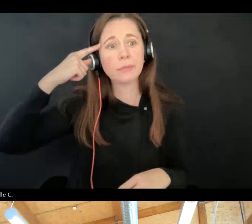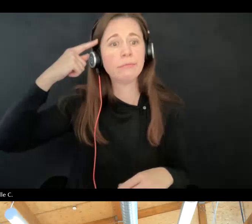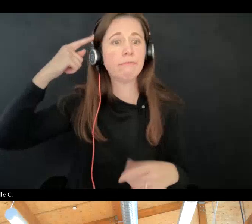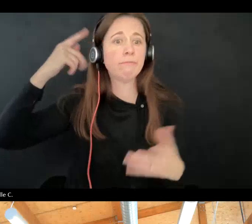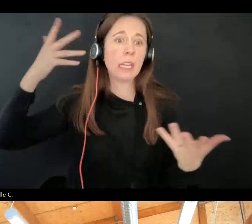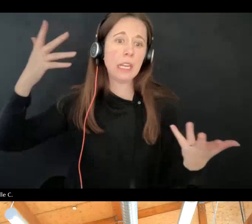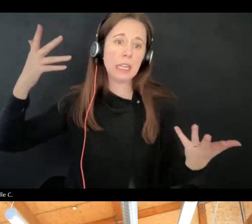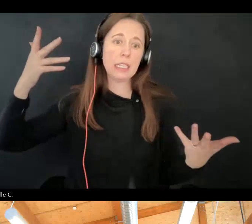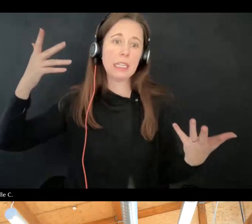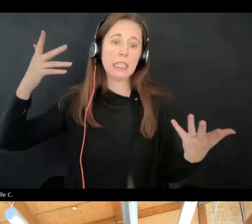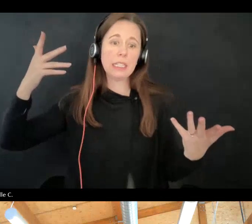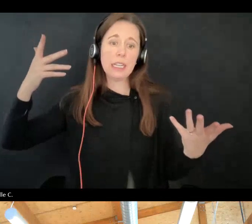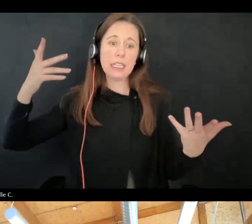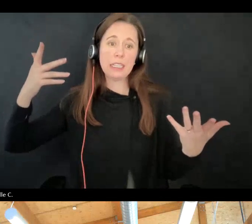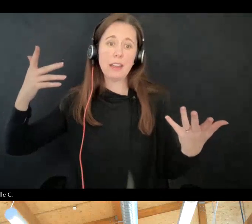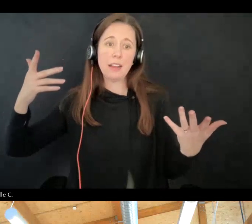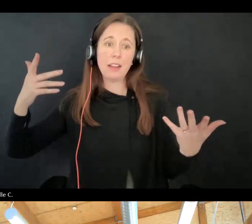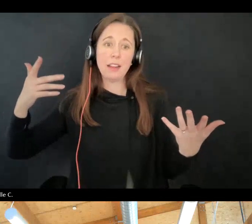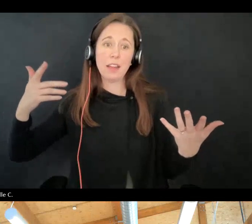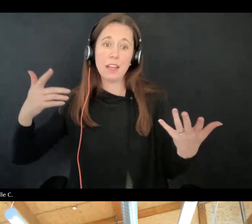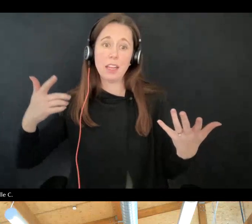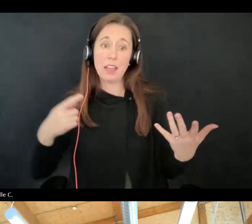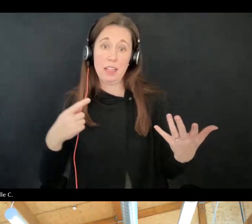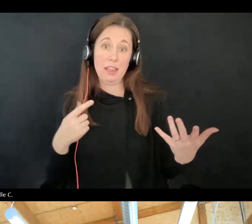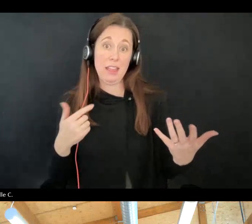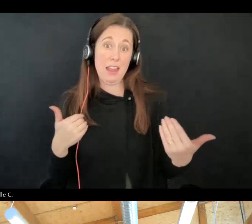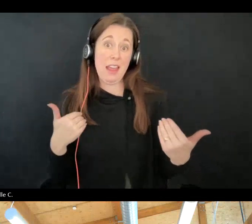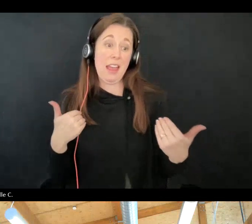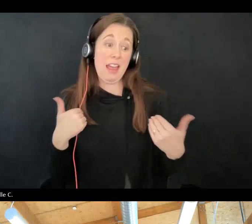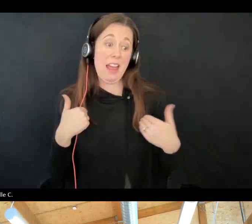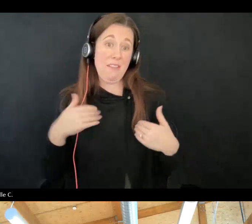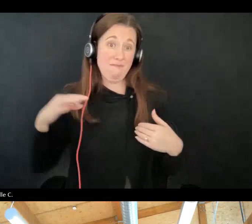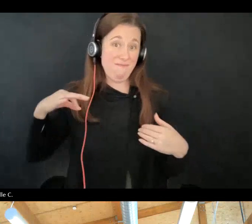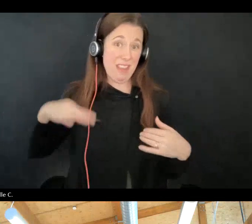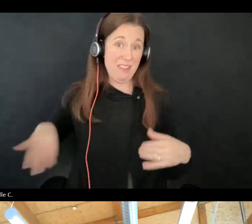economic incentives to not put the pressure on those corporations.